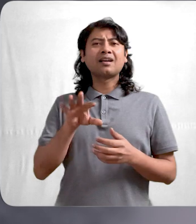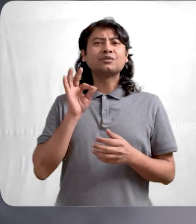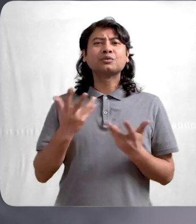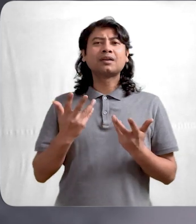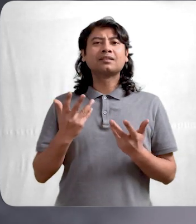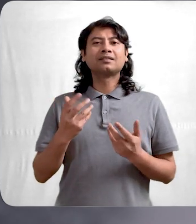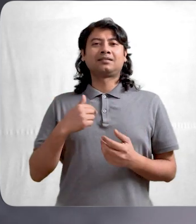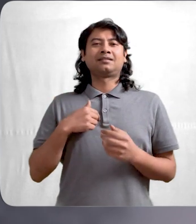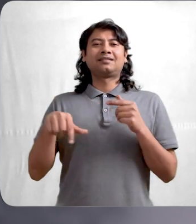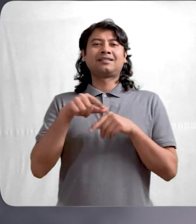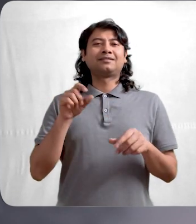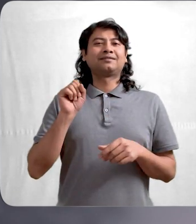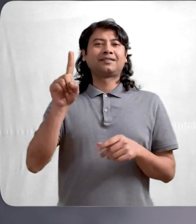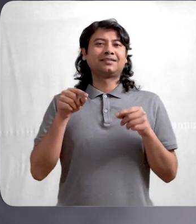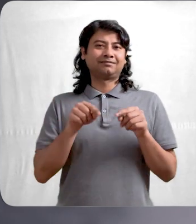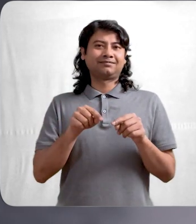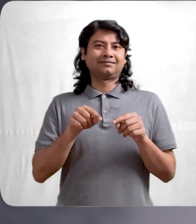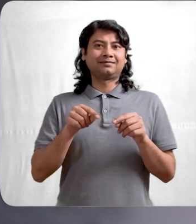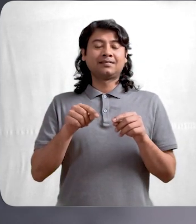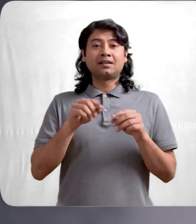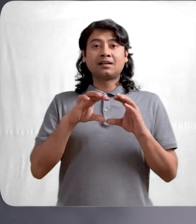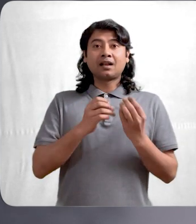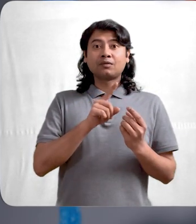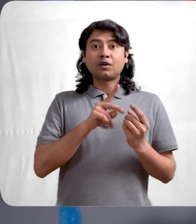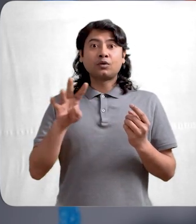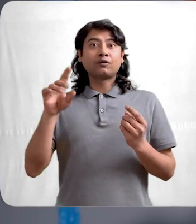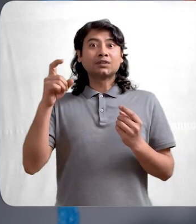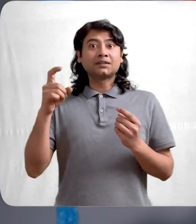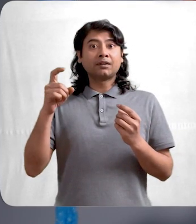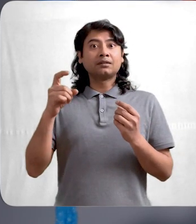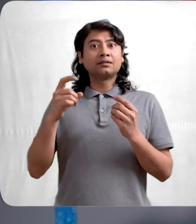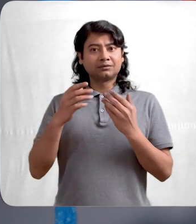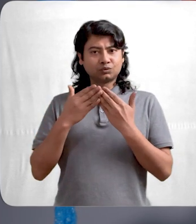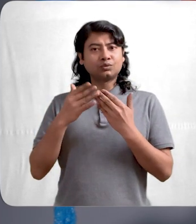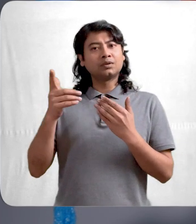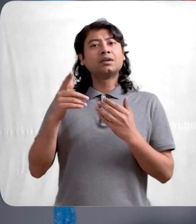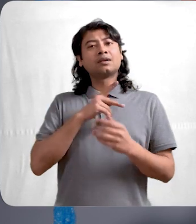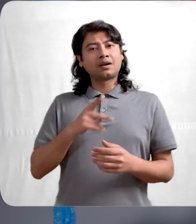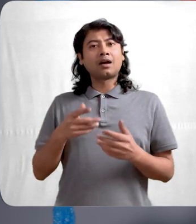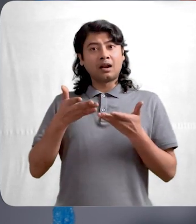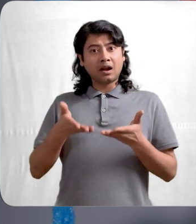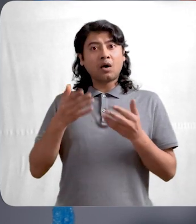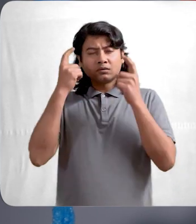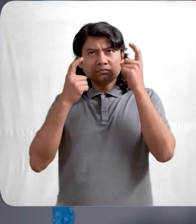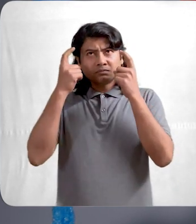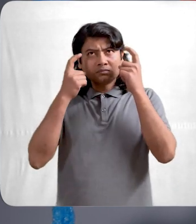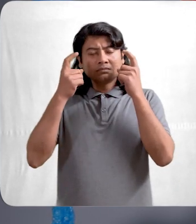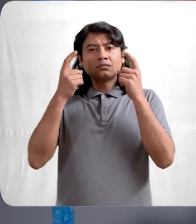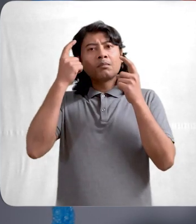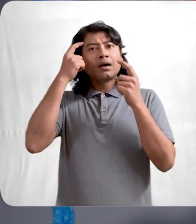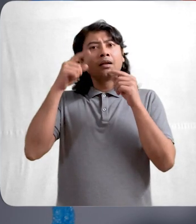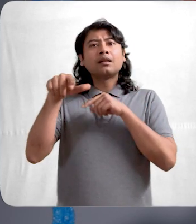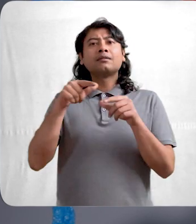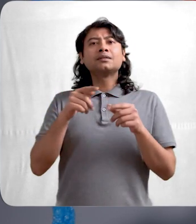Kannada, because my mother tongue is Kannada. I studied till 7th standard in Kannada. It is still the language in which I think. Even though I write